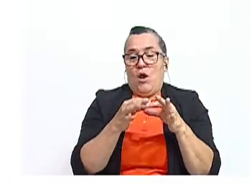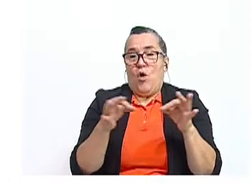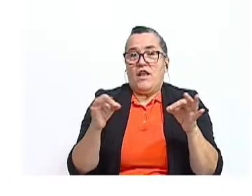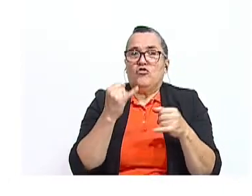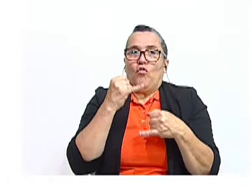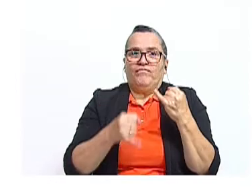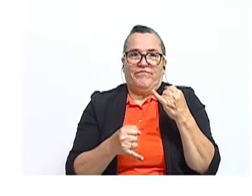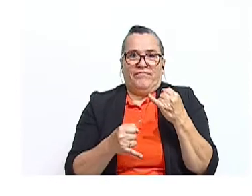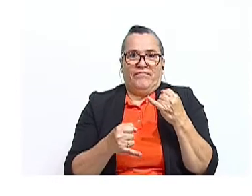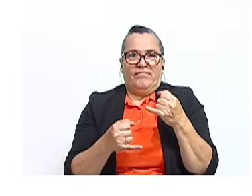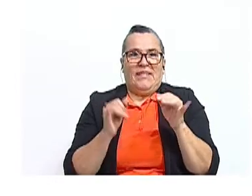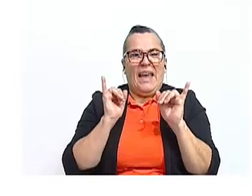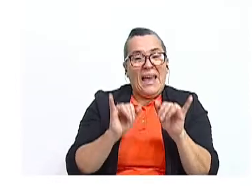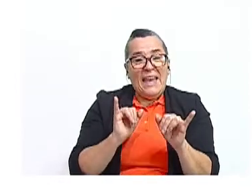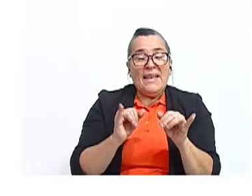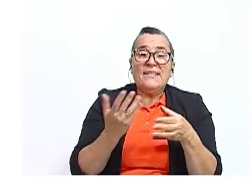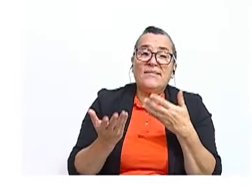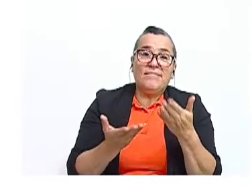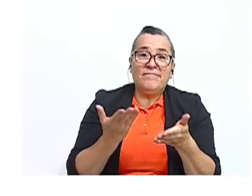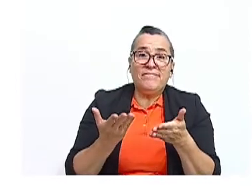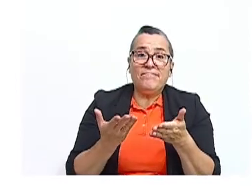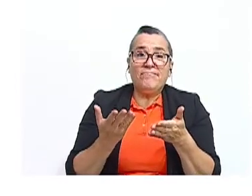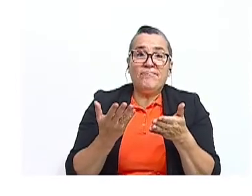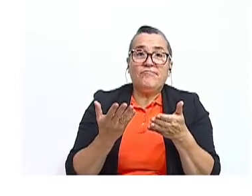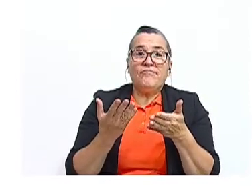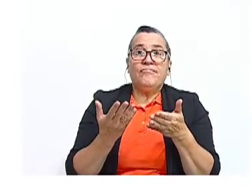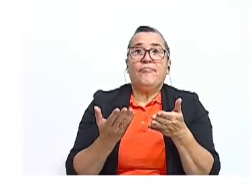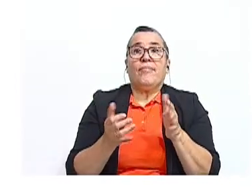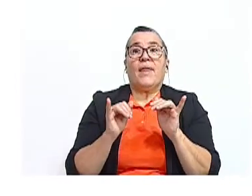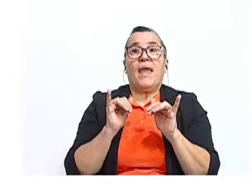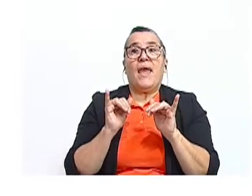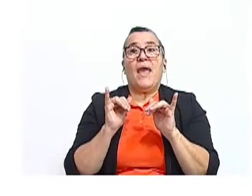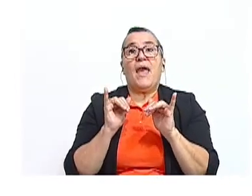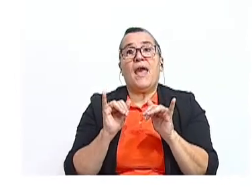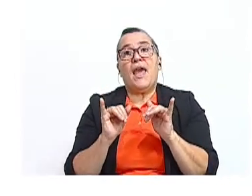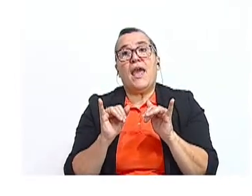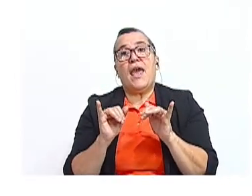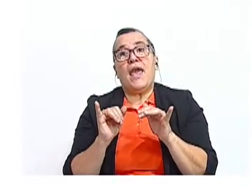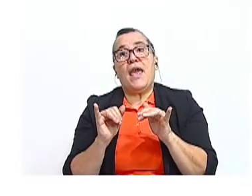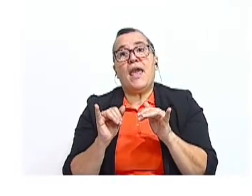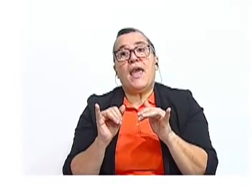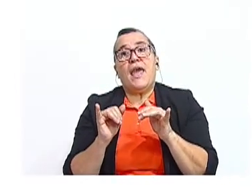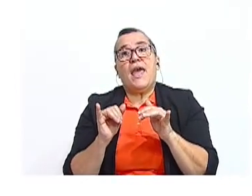sentence. In this case, this restates or